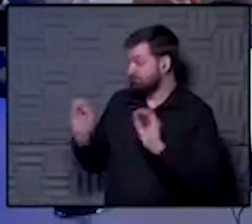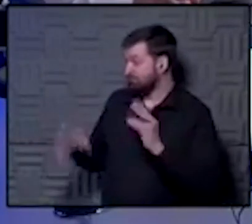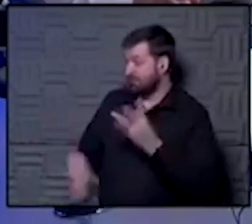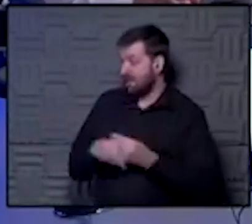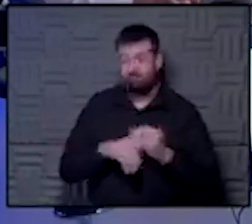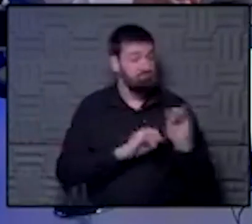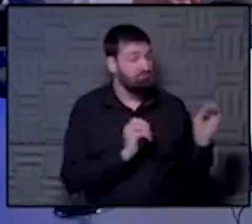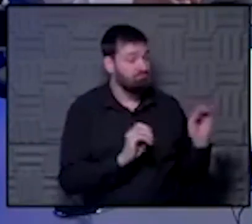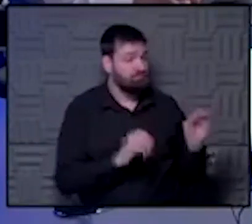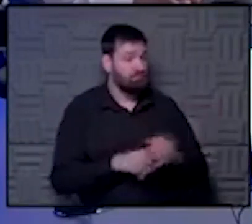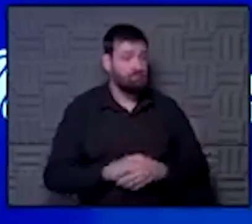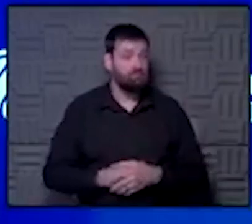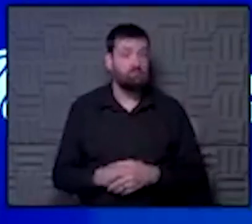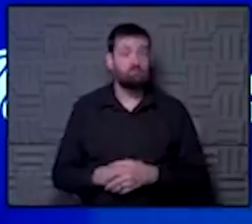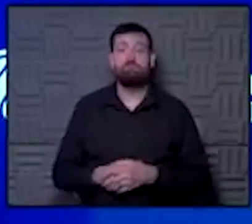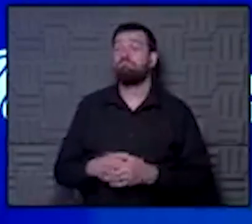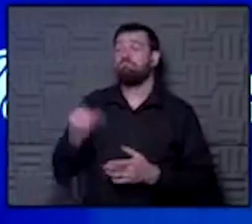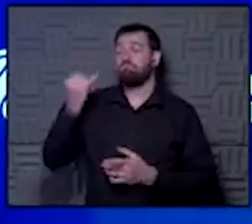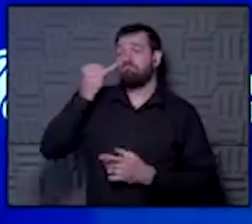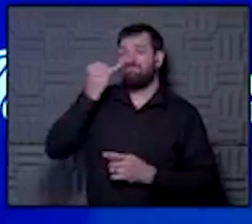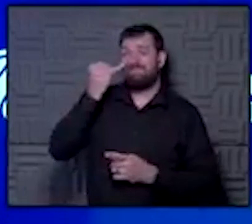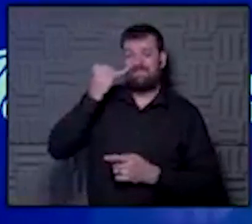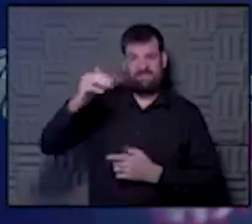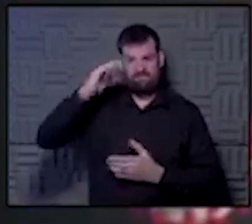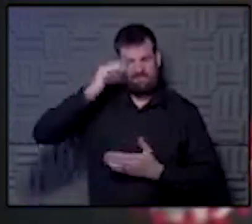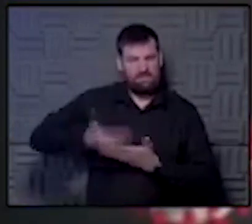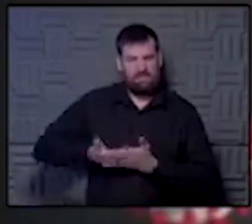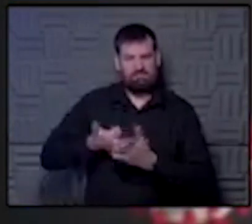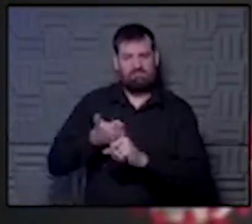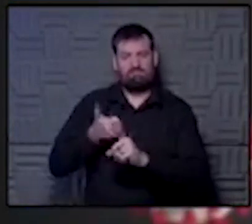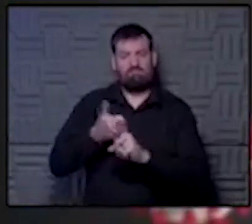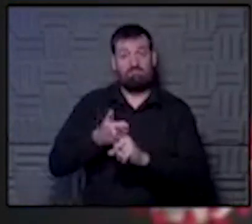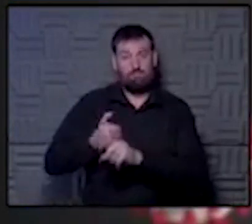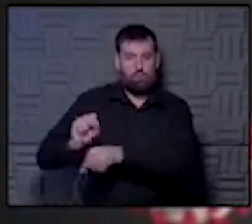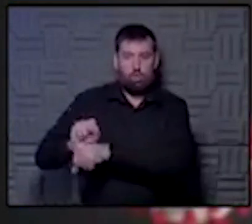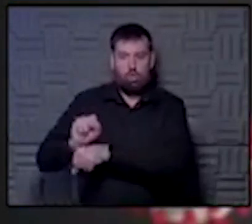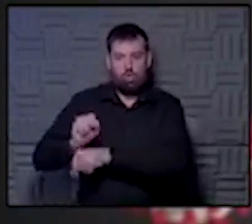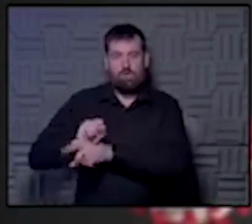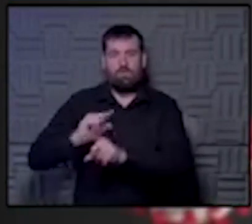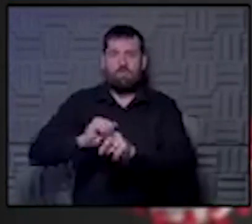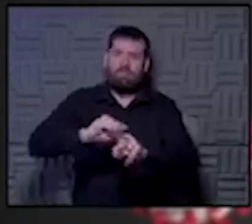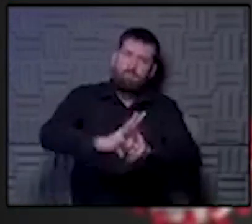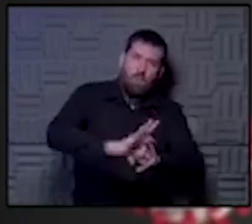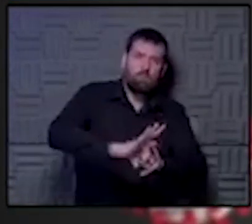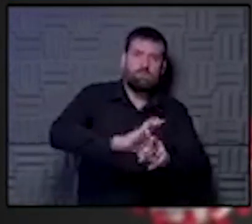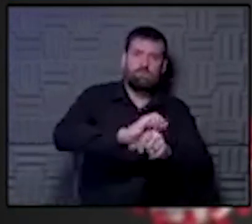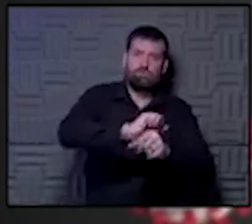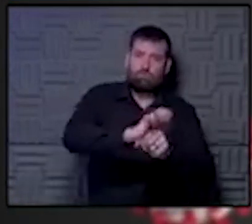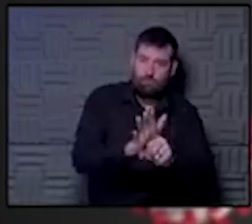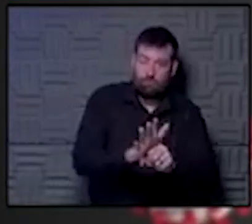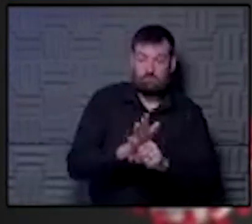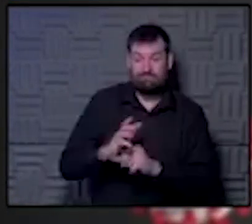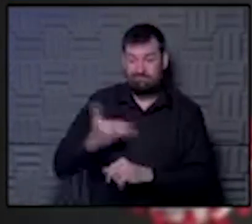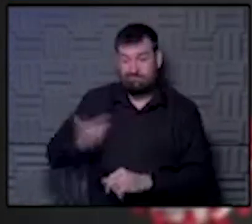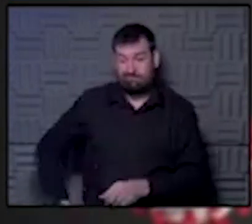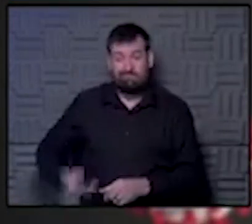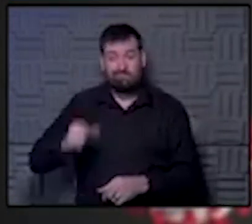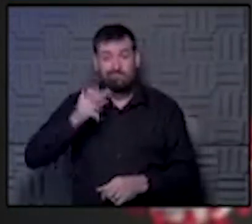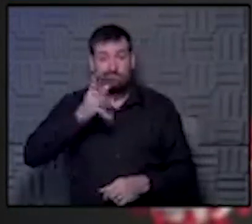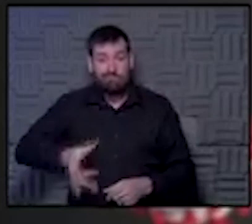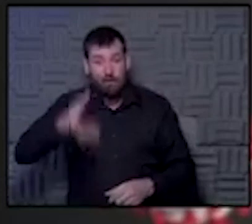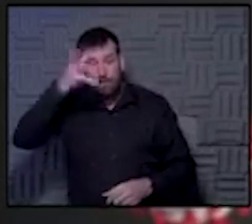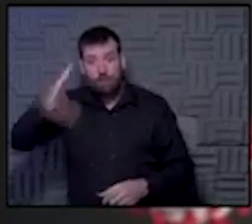add. If our son was exposed to COVID-19 at work, does that mean we, as grandparents, should